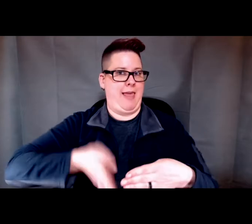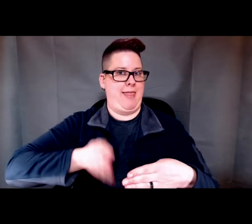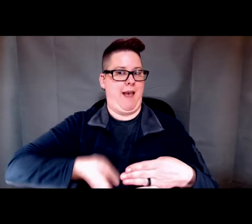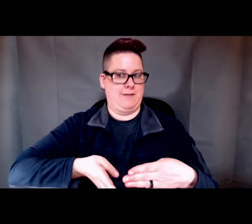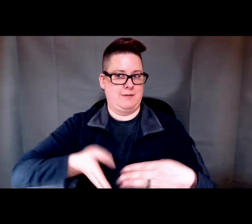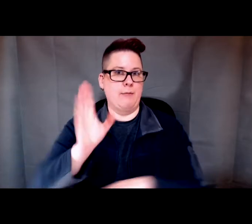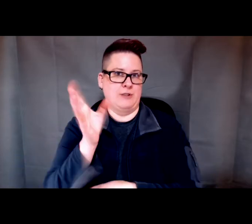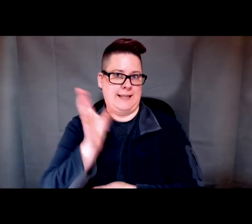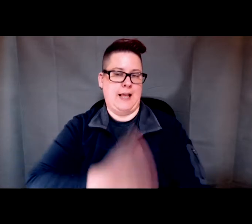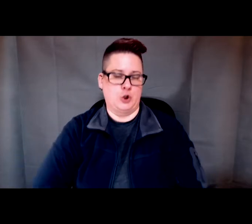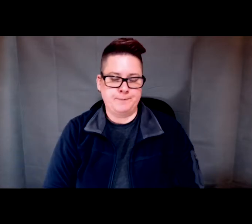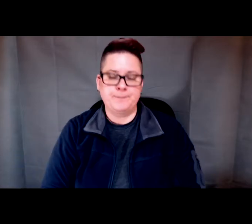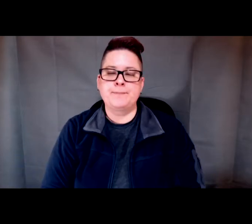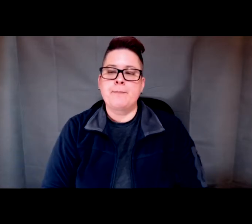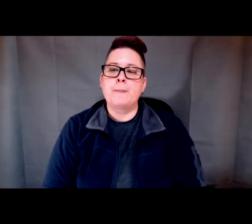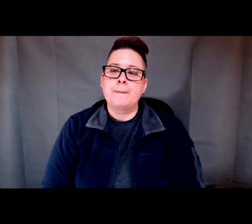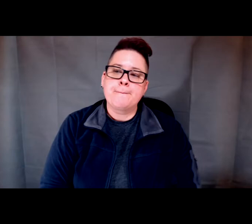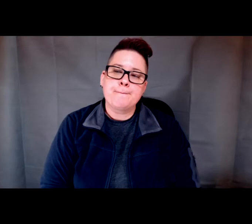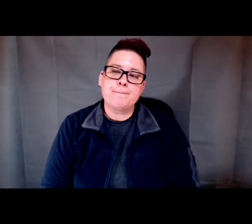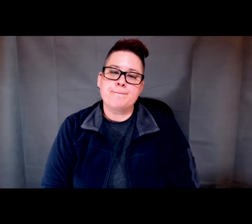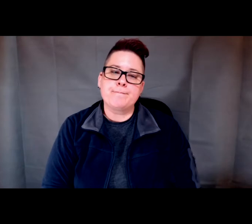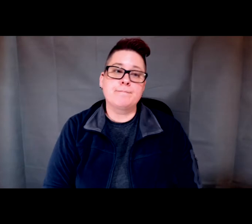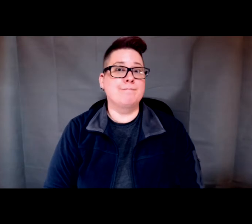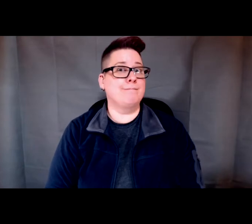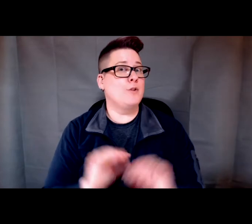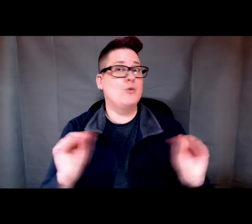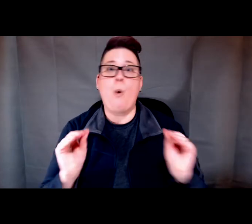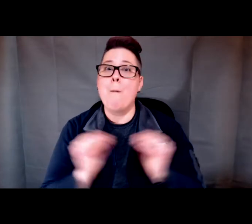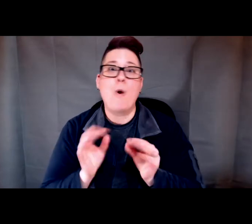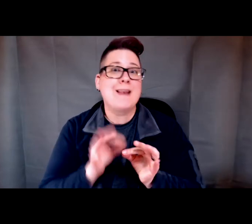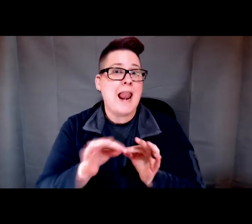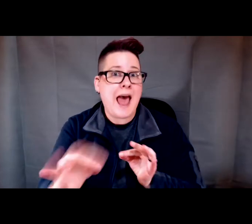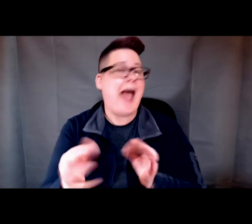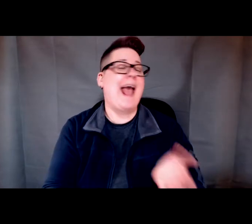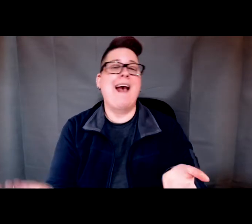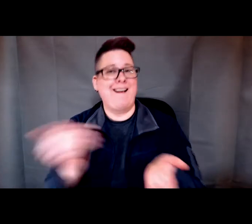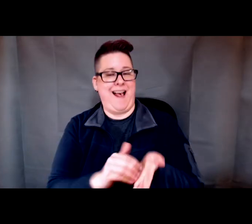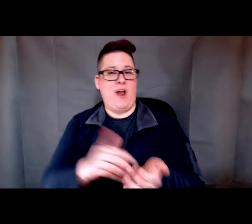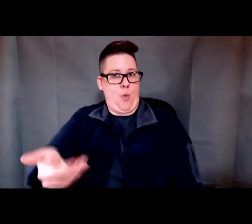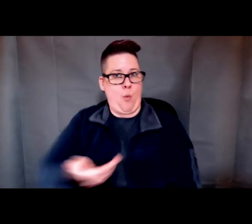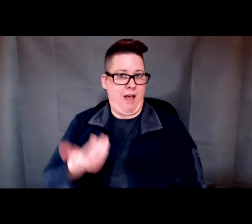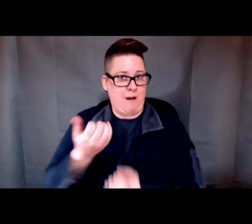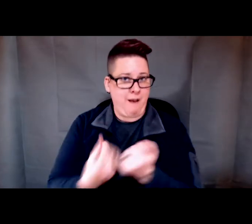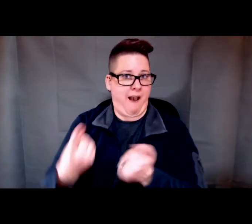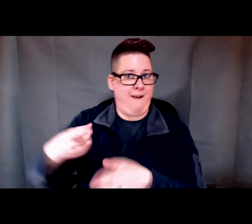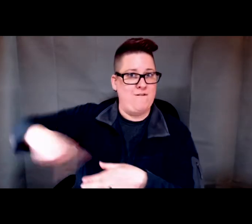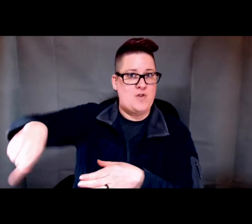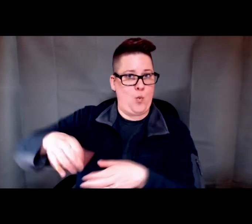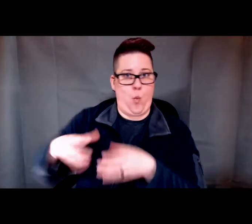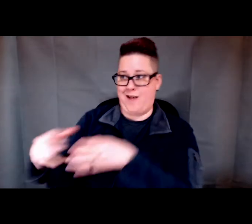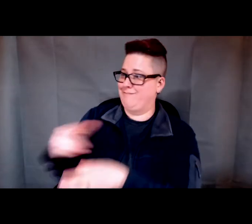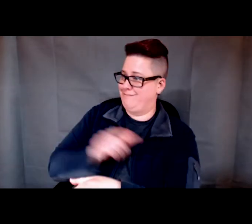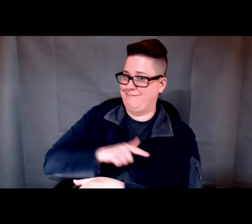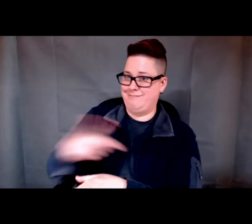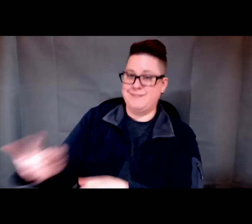the presentation today. Without further ado, I want to again welcome everybody and hand it off to